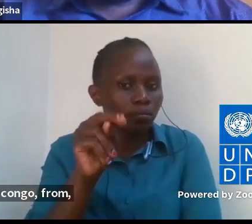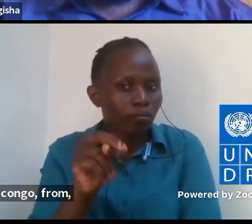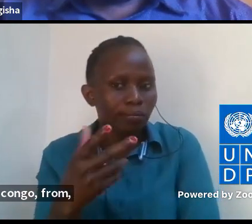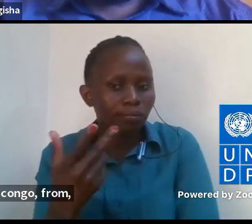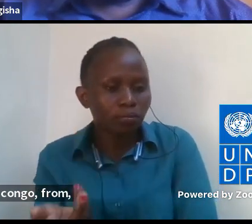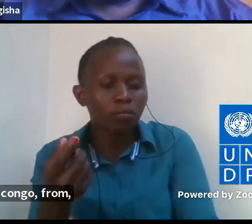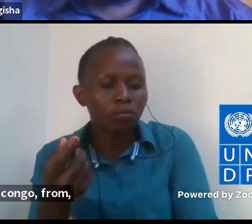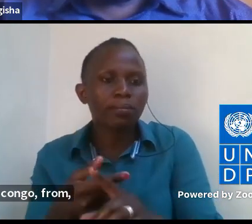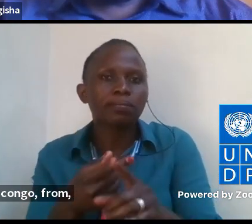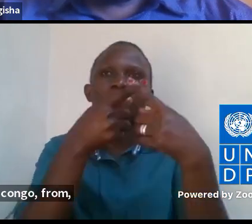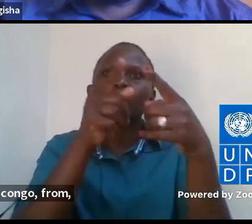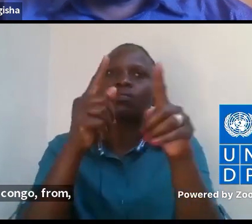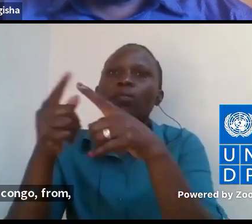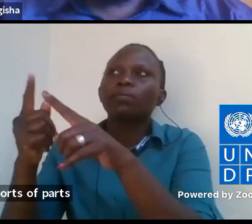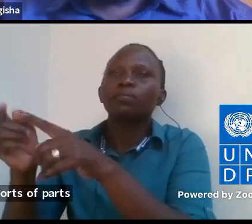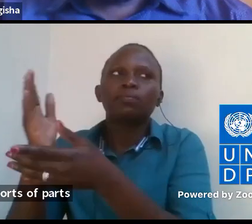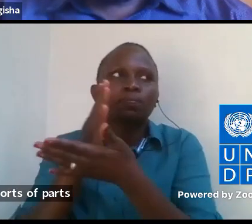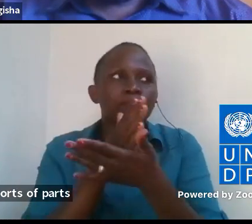sorts of parts